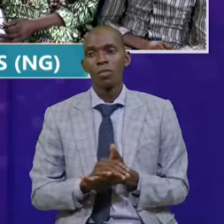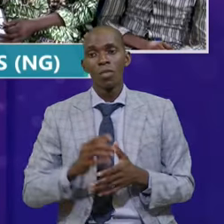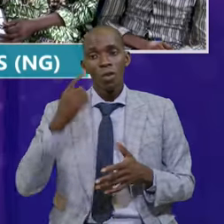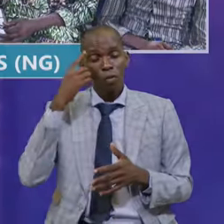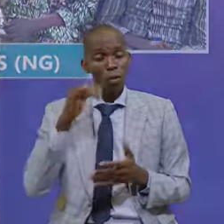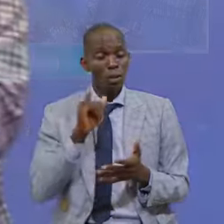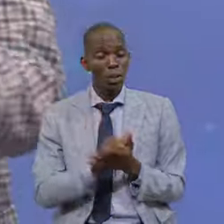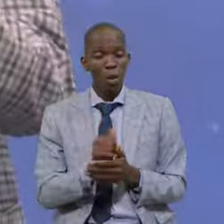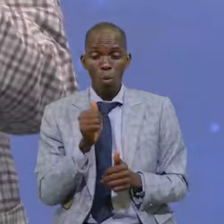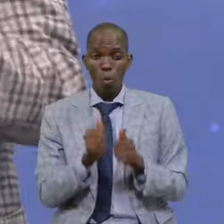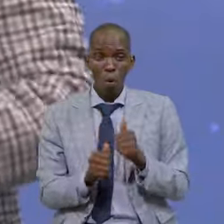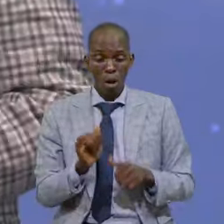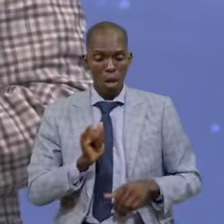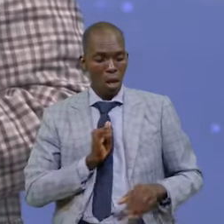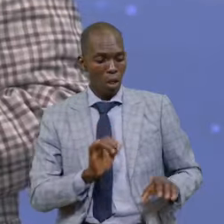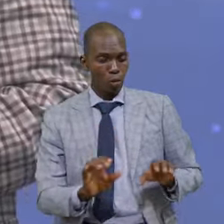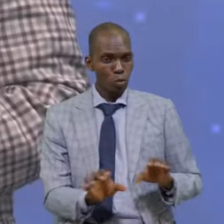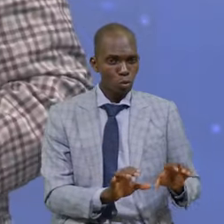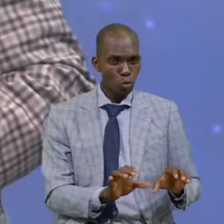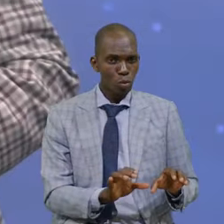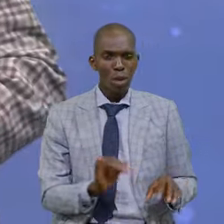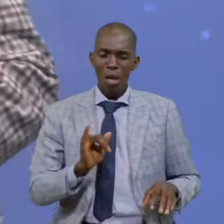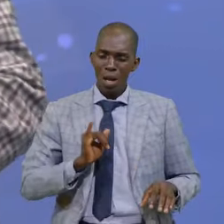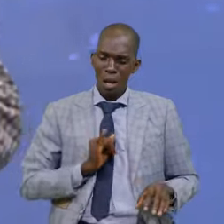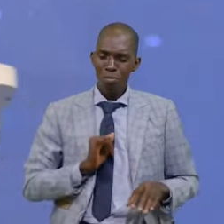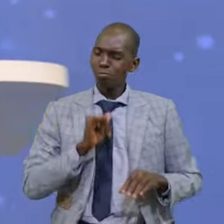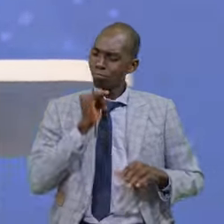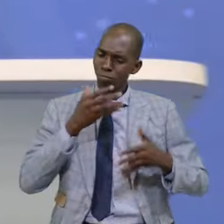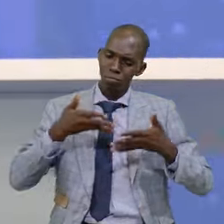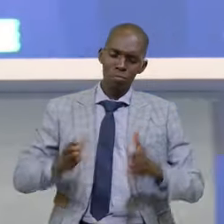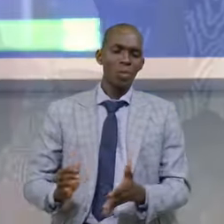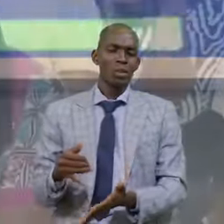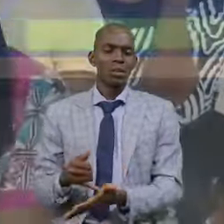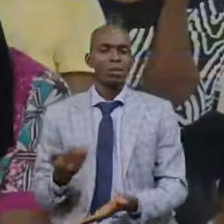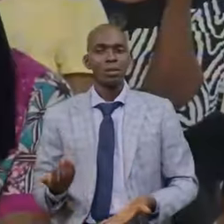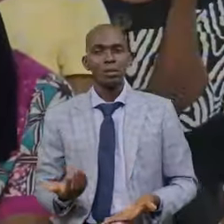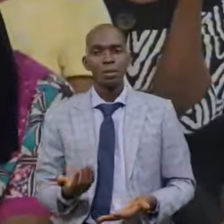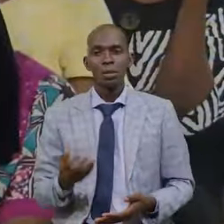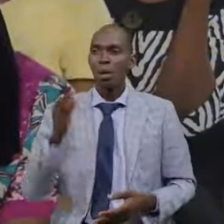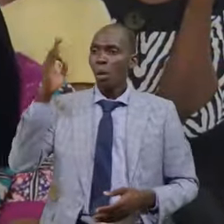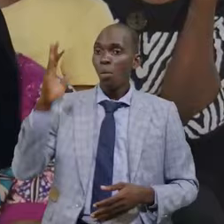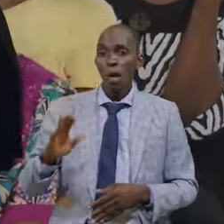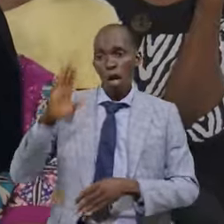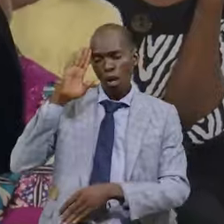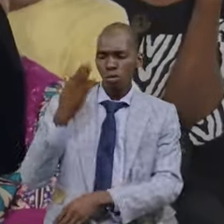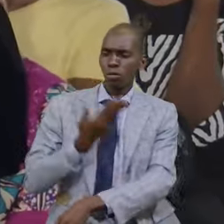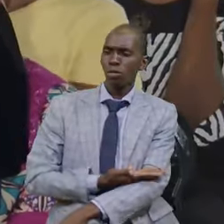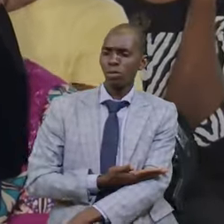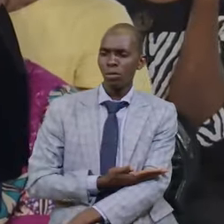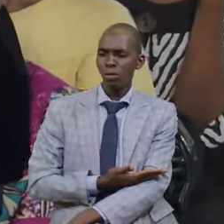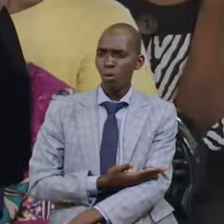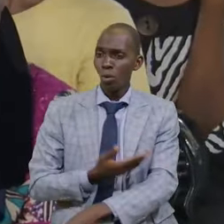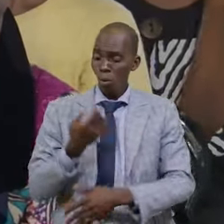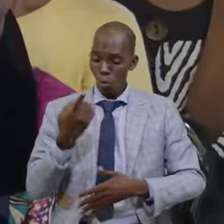I do, I allow not. Pastor's son, what I